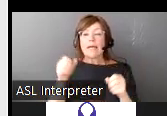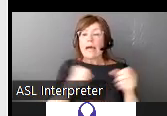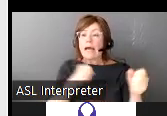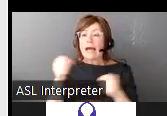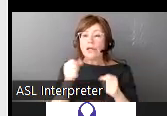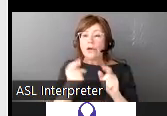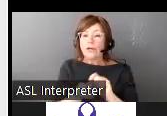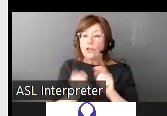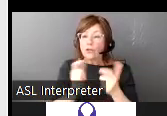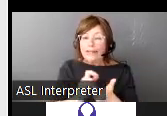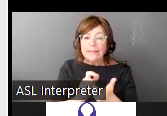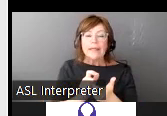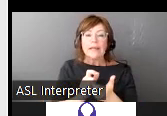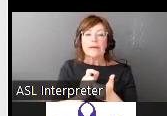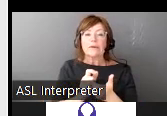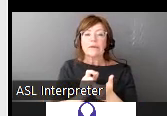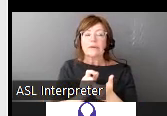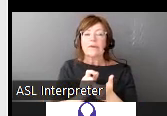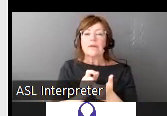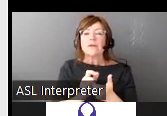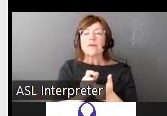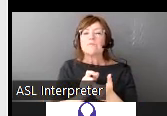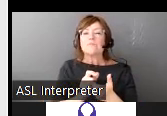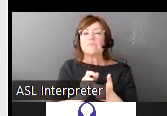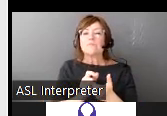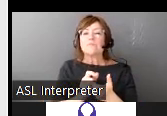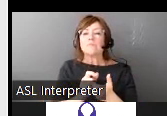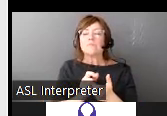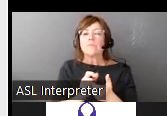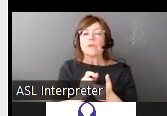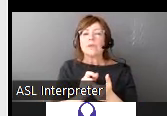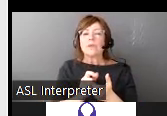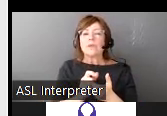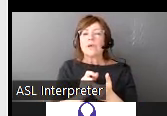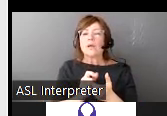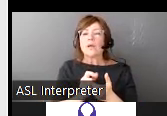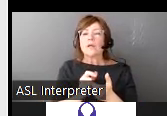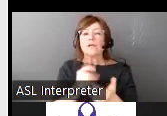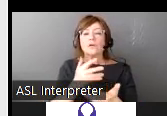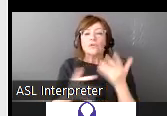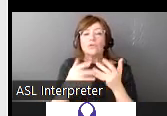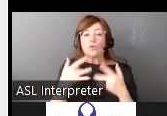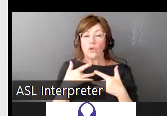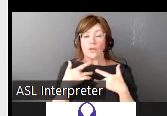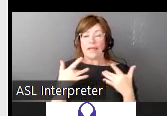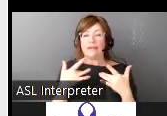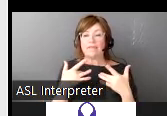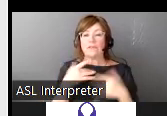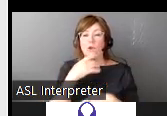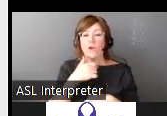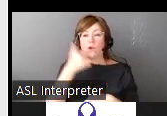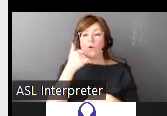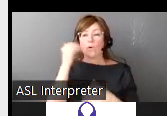any language-related problems. Furthermore, instead of going to social events in the community, older adults